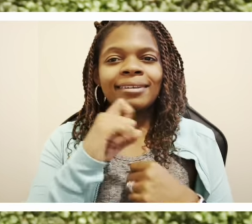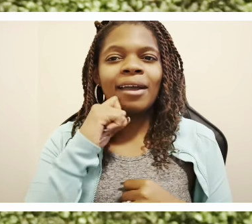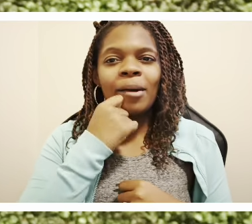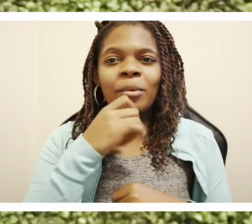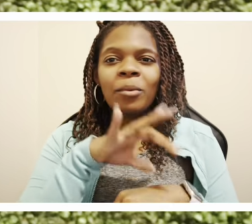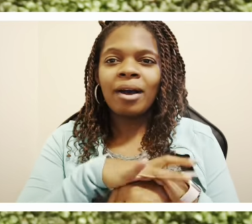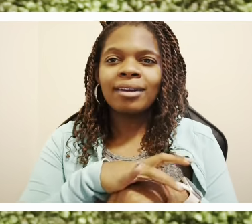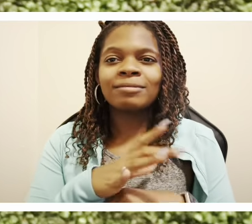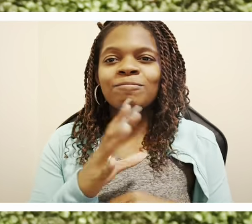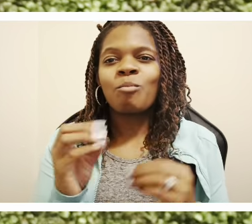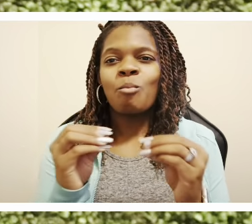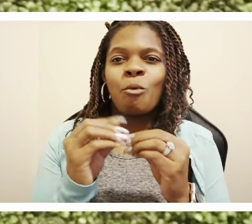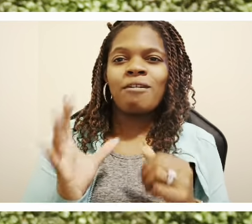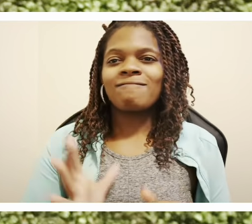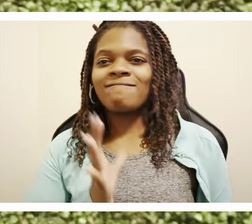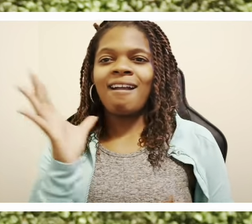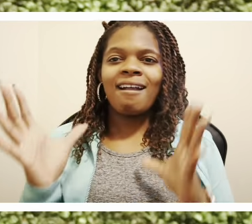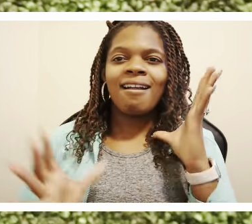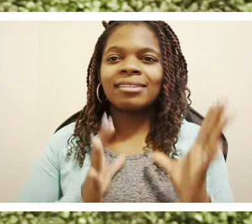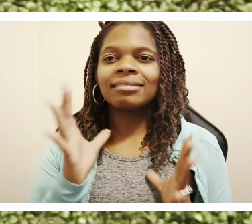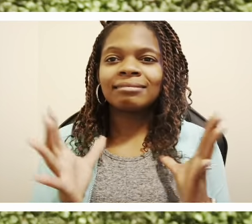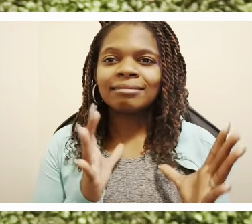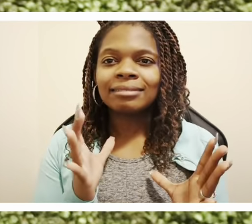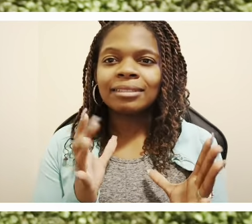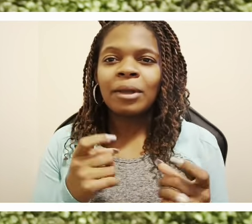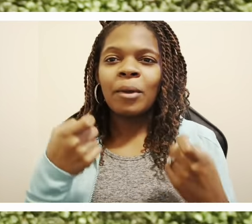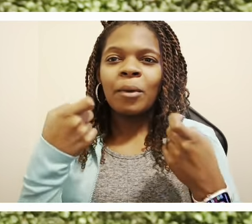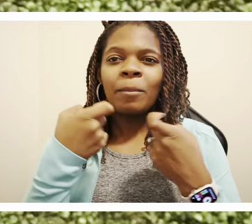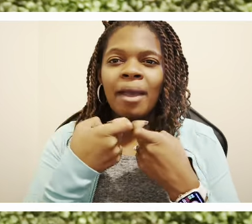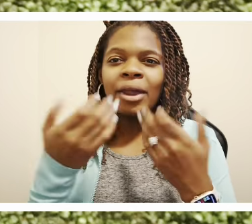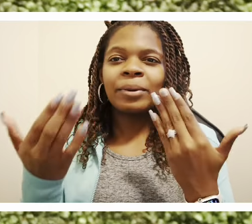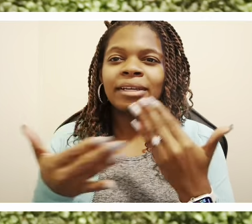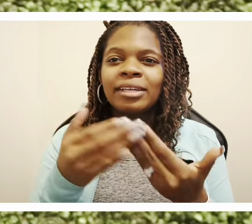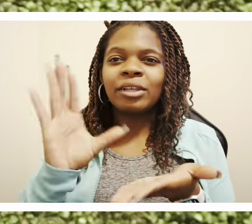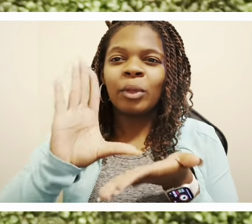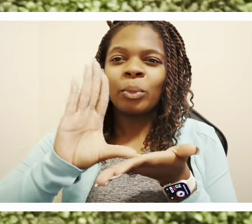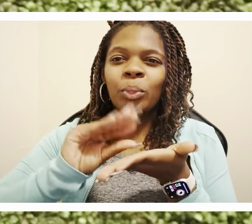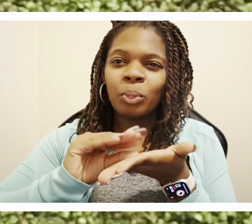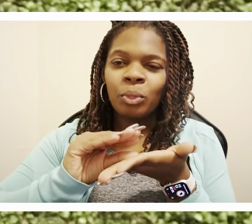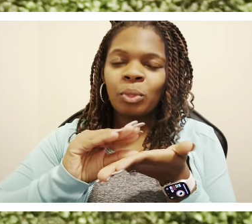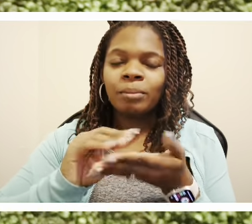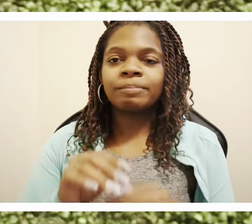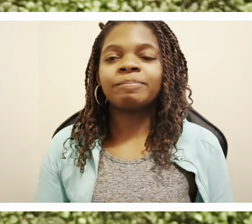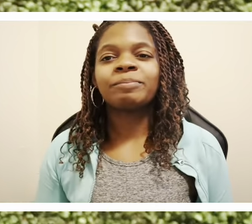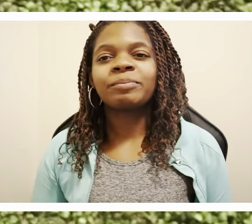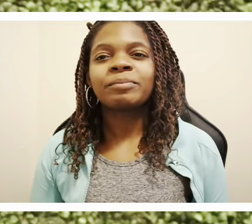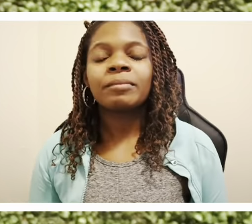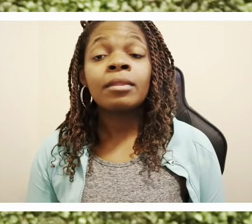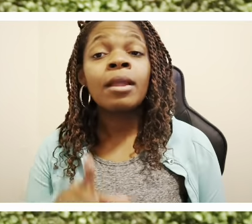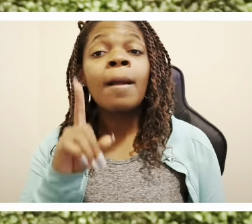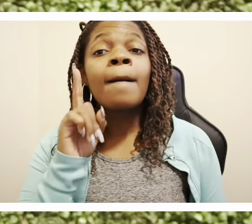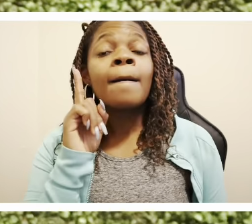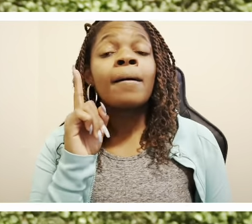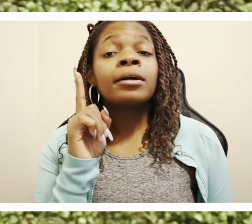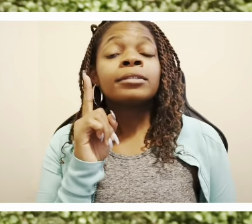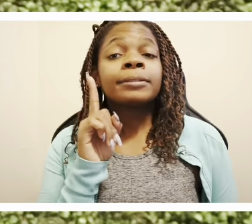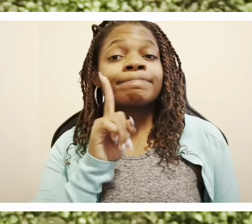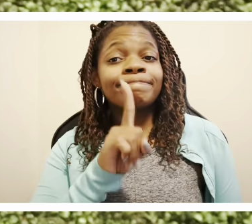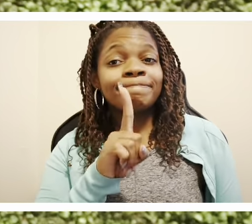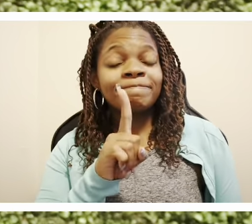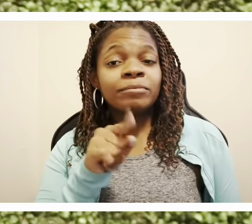does a lot more tech-wise, probably why I can't last up to a week. So I didn't always sleep with it on.